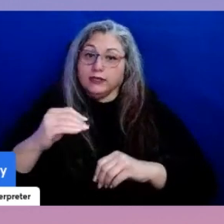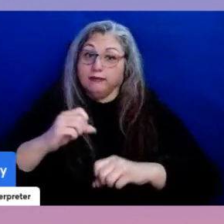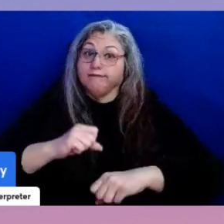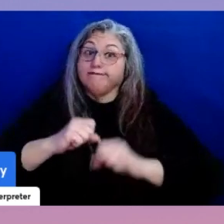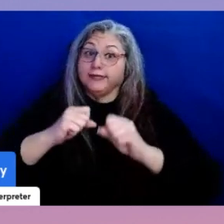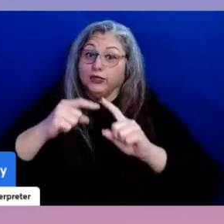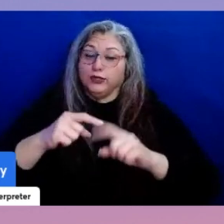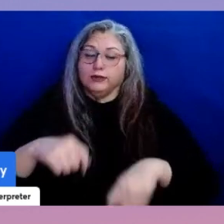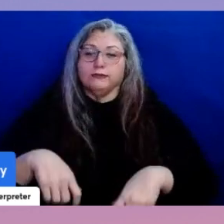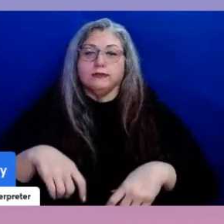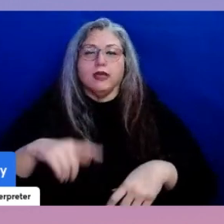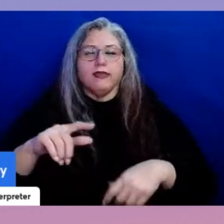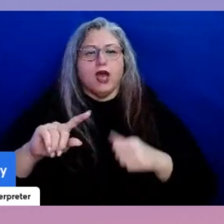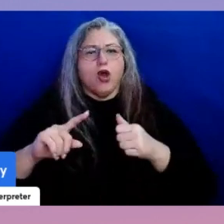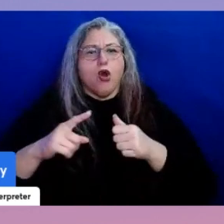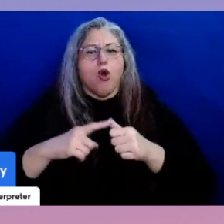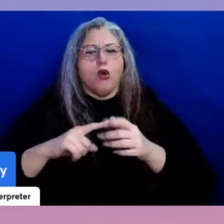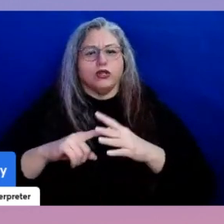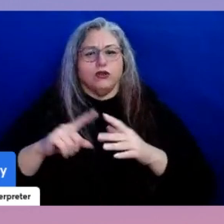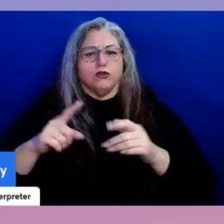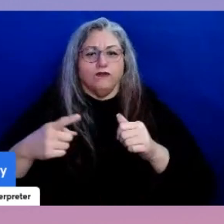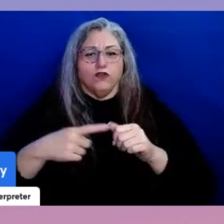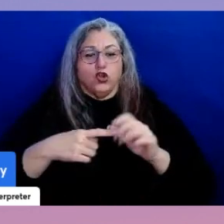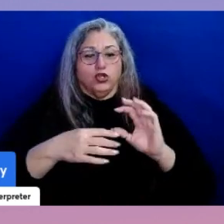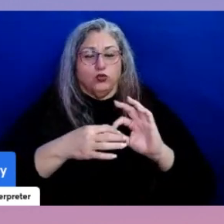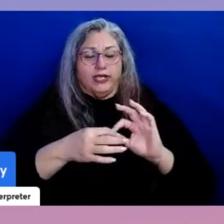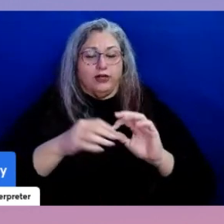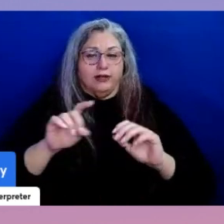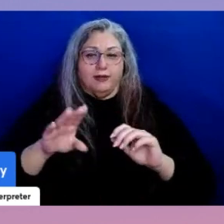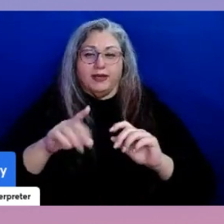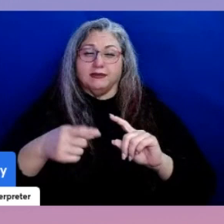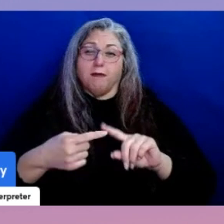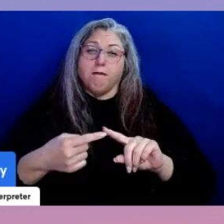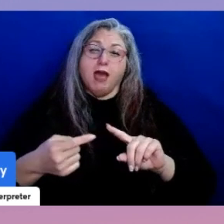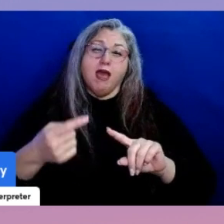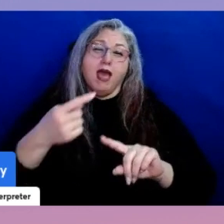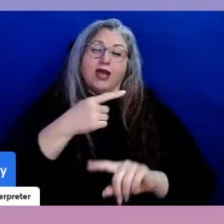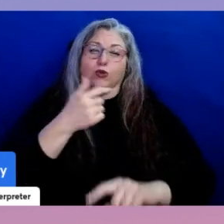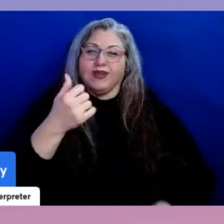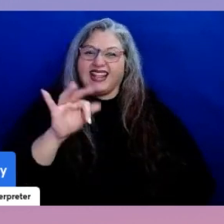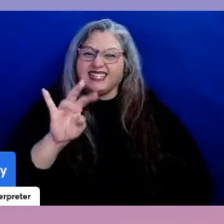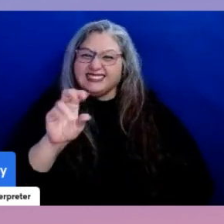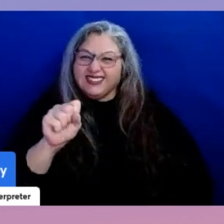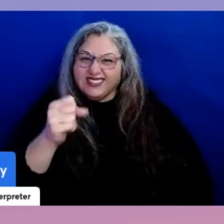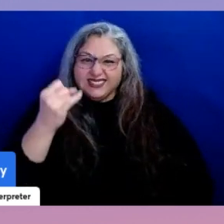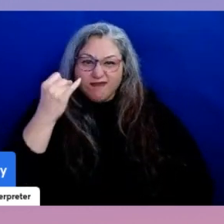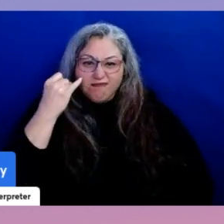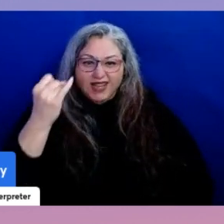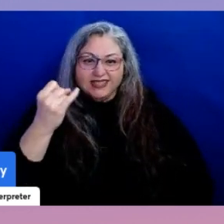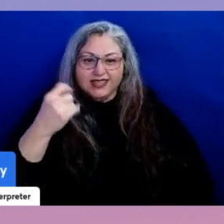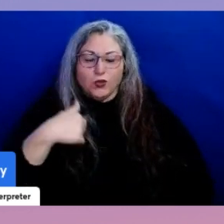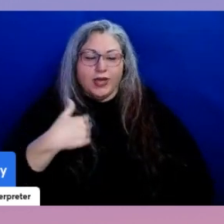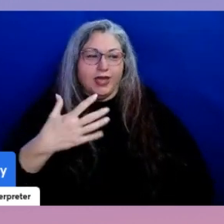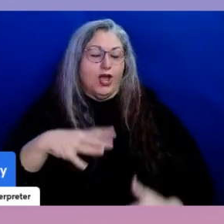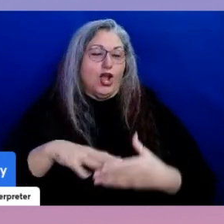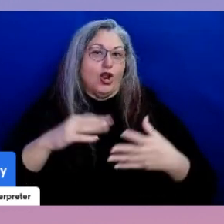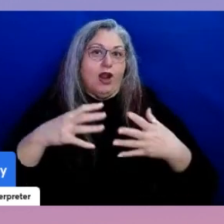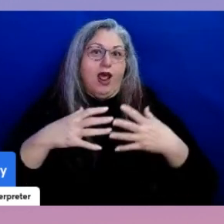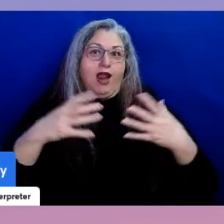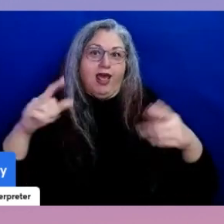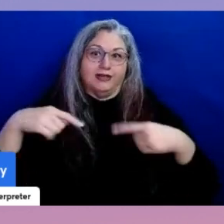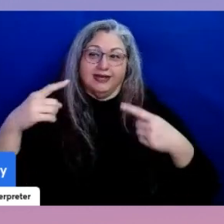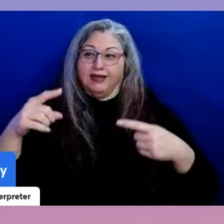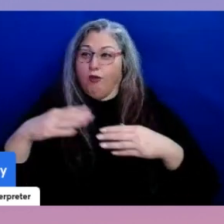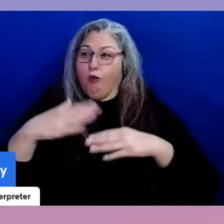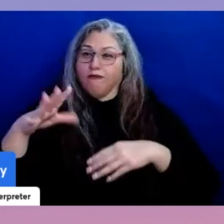of the first relational database trace back to the 1970s, and you'd imagine we must have learned a lot in those 50 plus years.